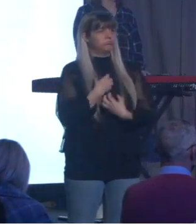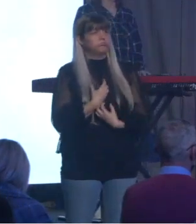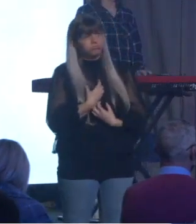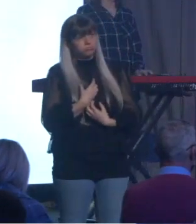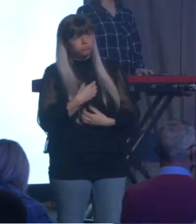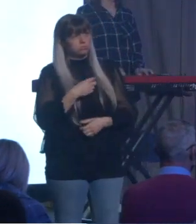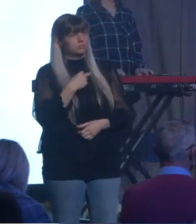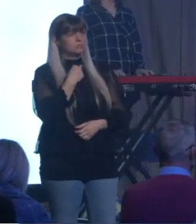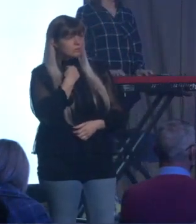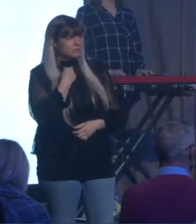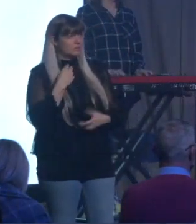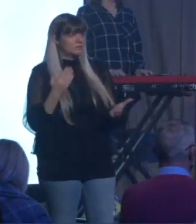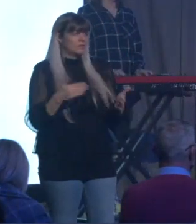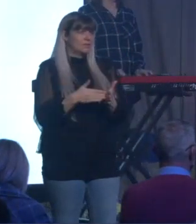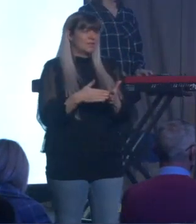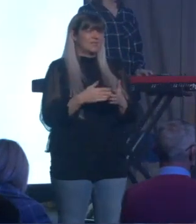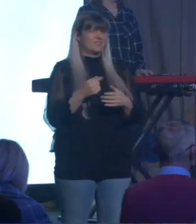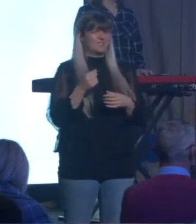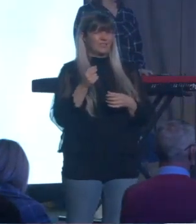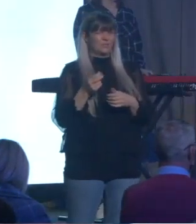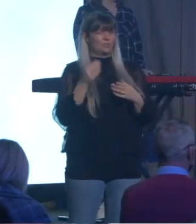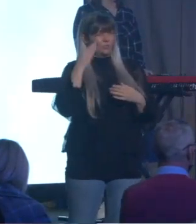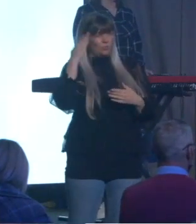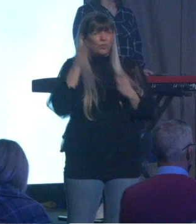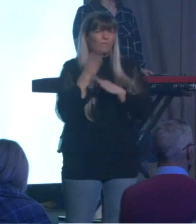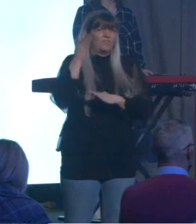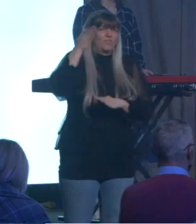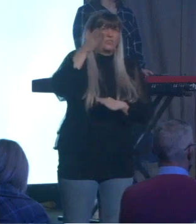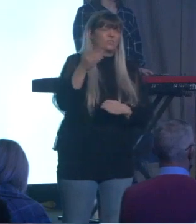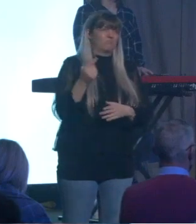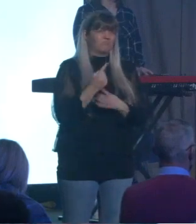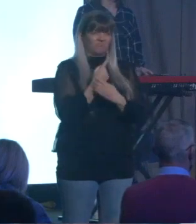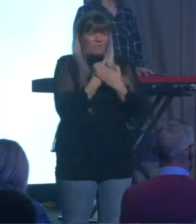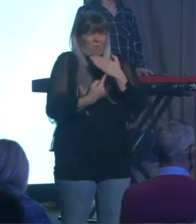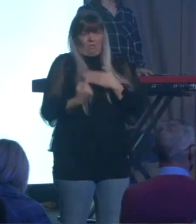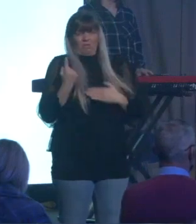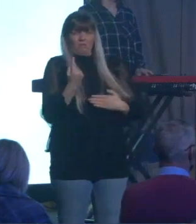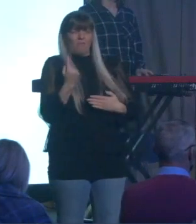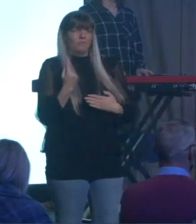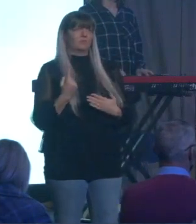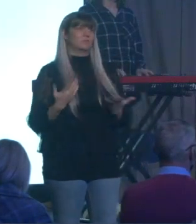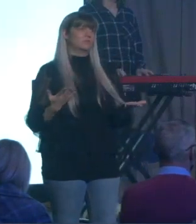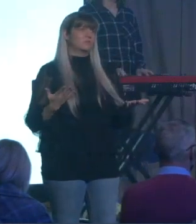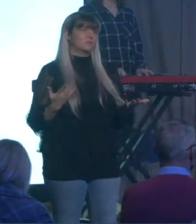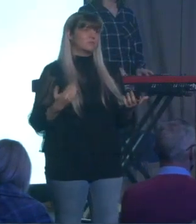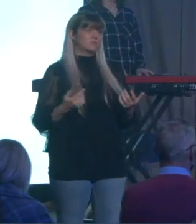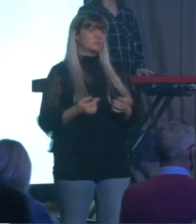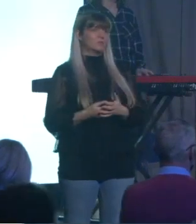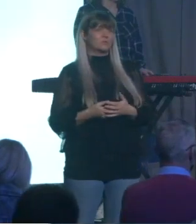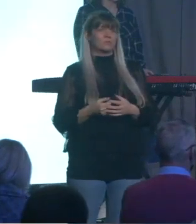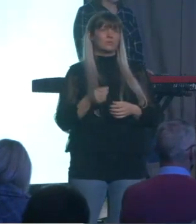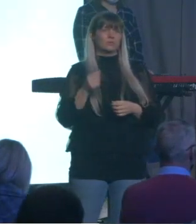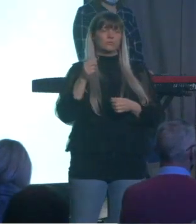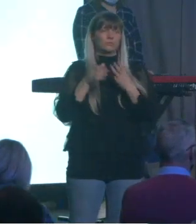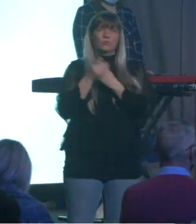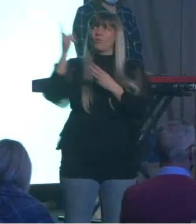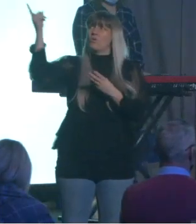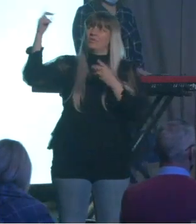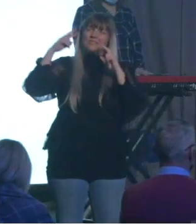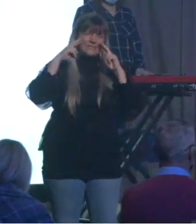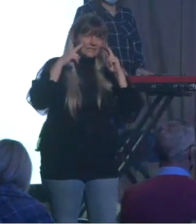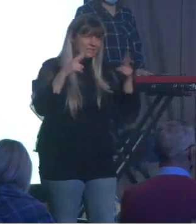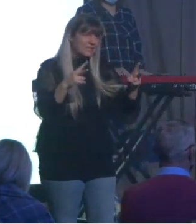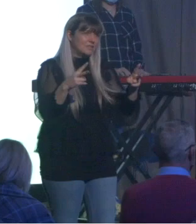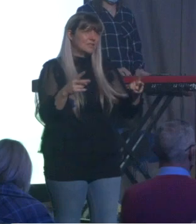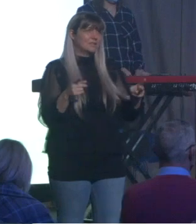that doesn't know where life's headed and find yourself alone a little and just in that desert road, and God sees her. That woman in